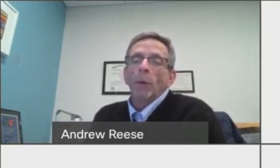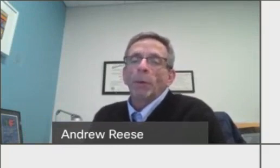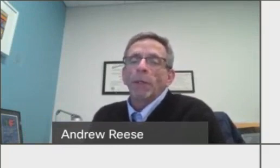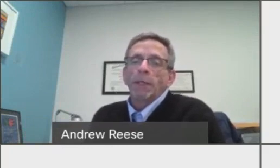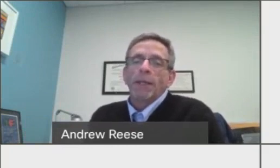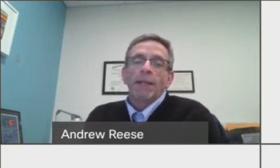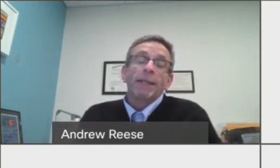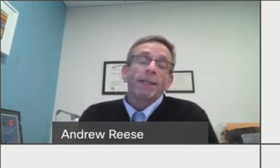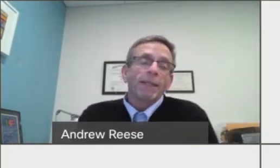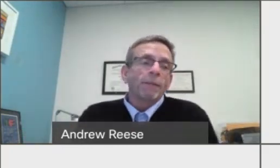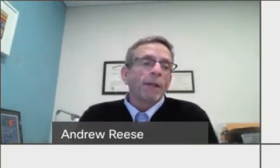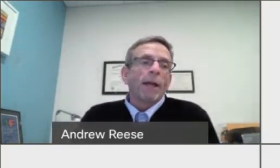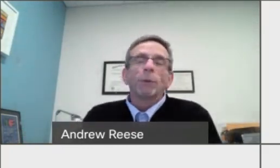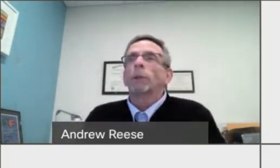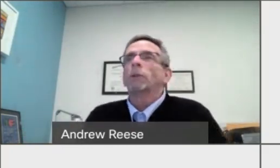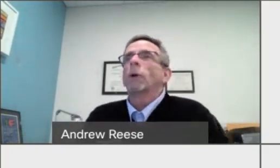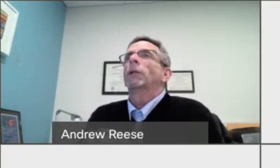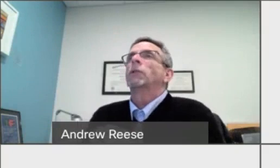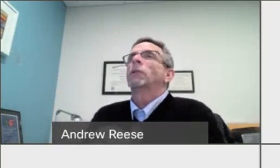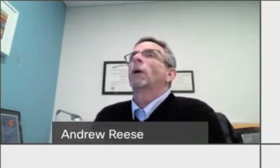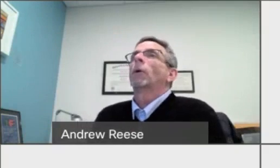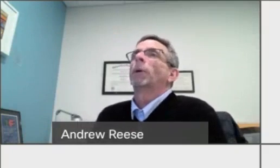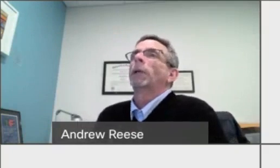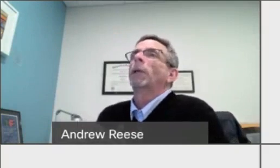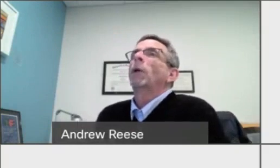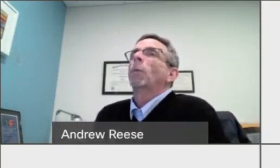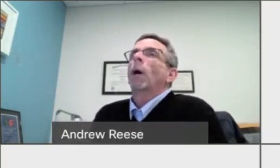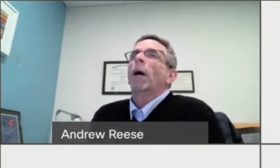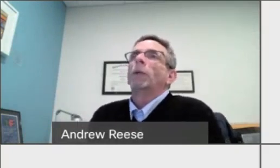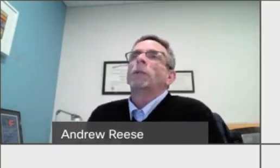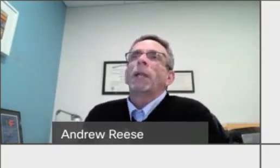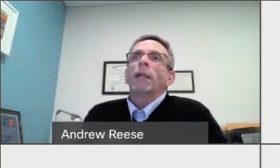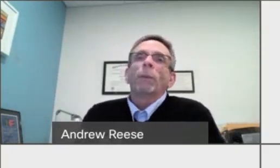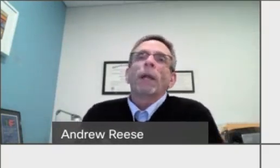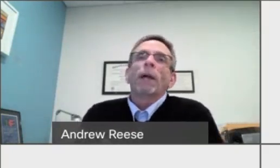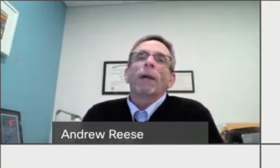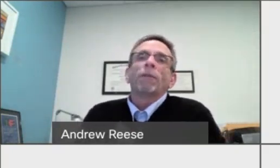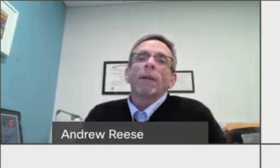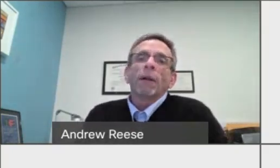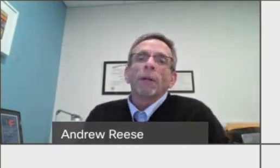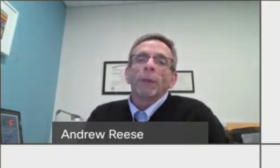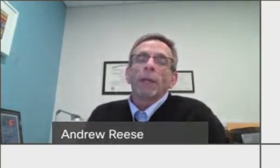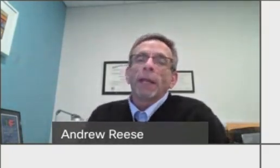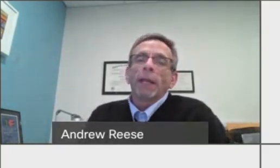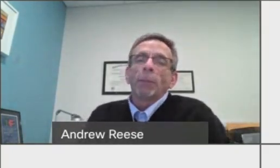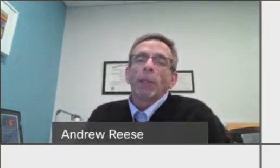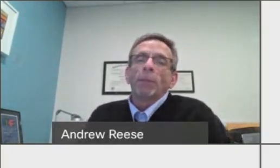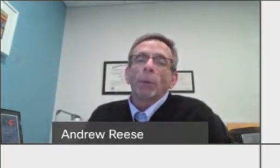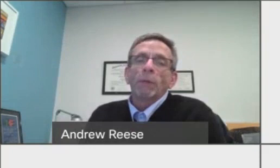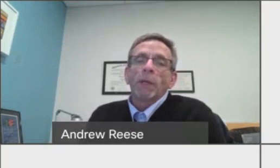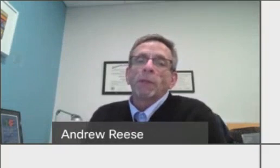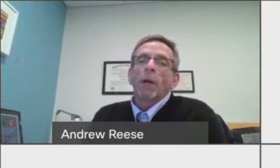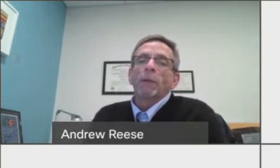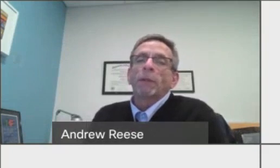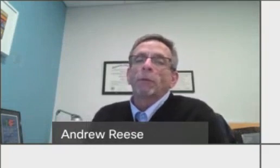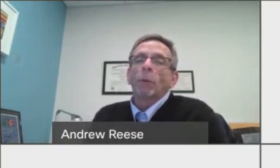my hope is that that's even actually starting to slow. But to date, we have had 580 people who